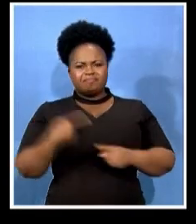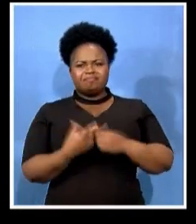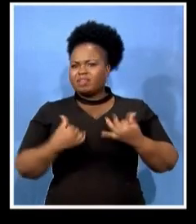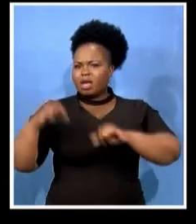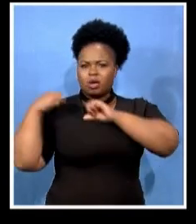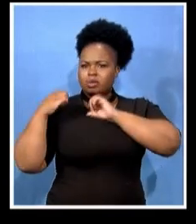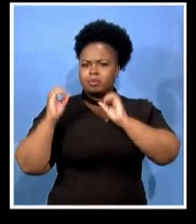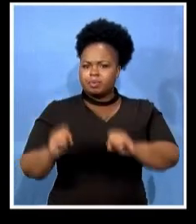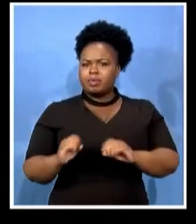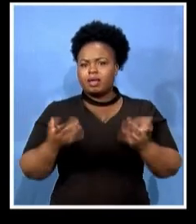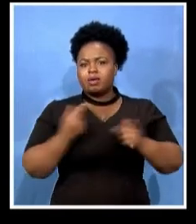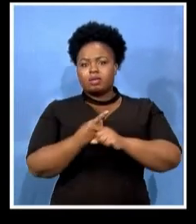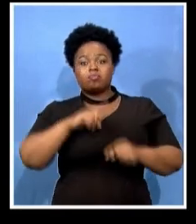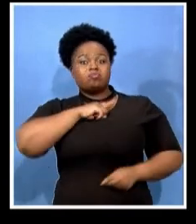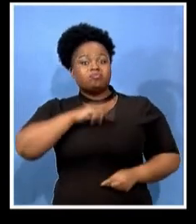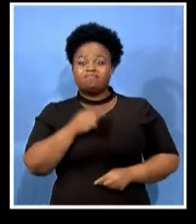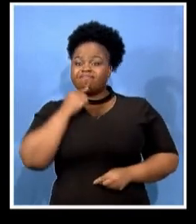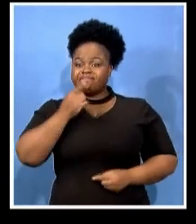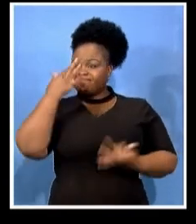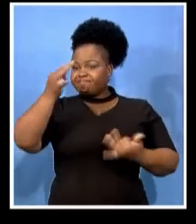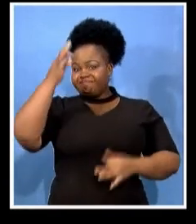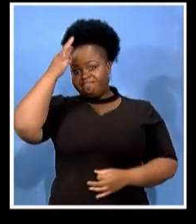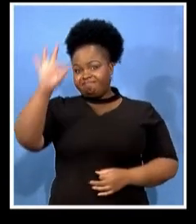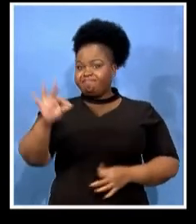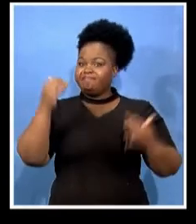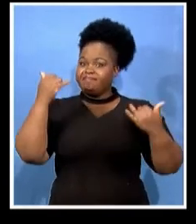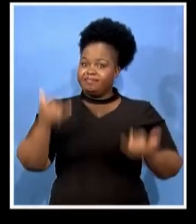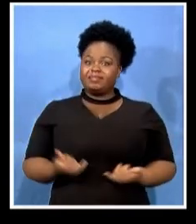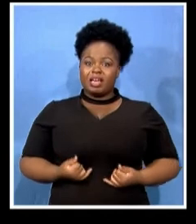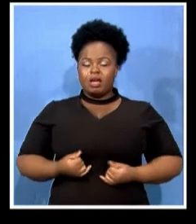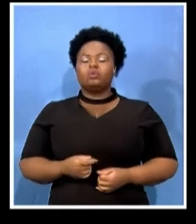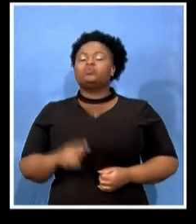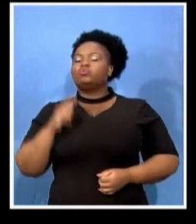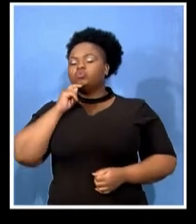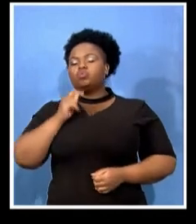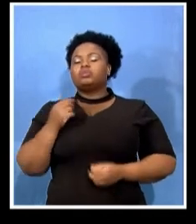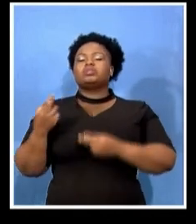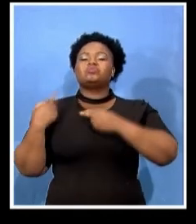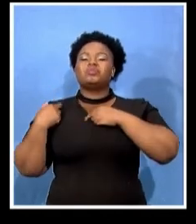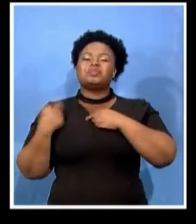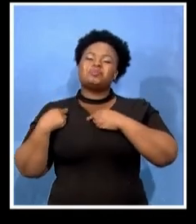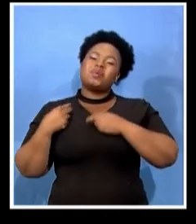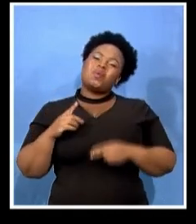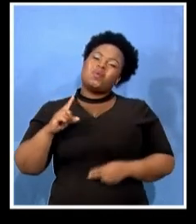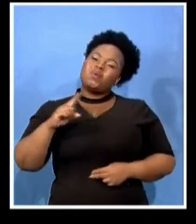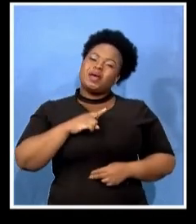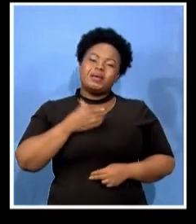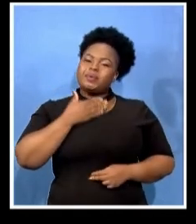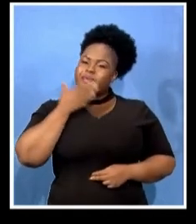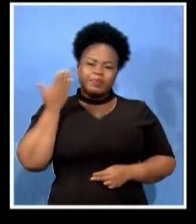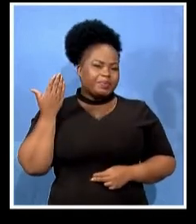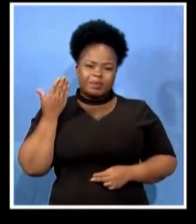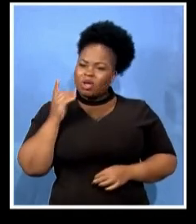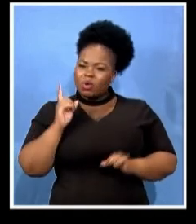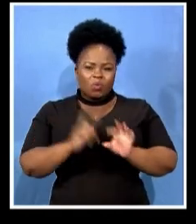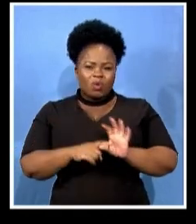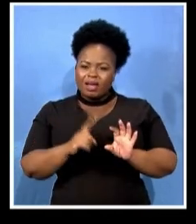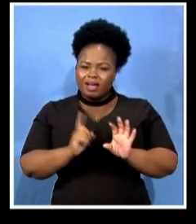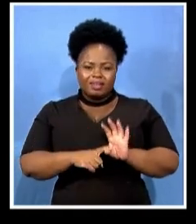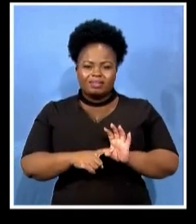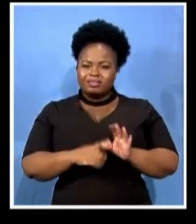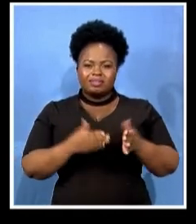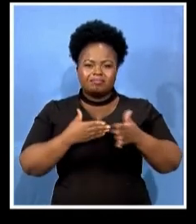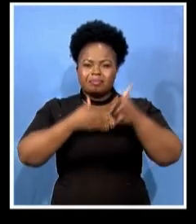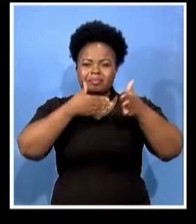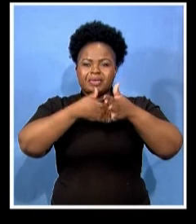state is directly responsible for the fact that we don't have quality access to health care. So can the minister also respond